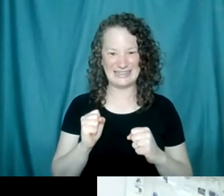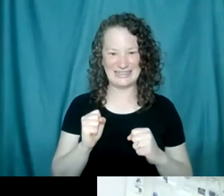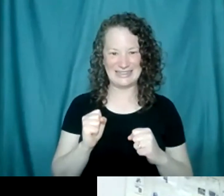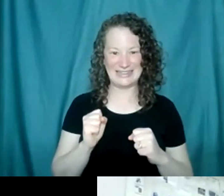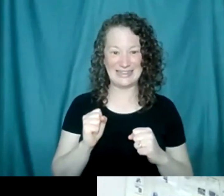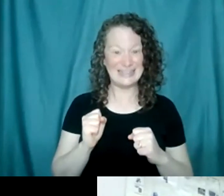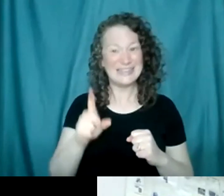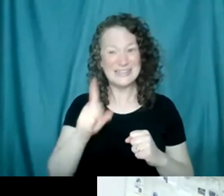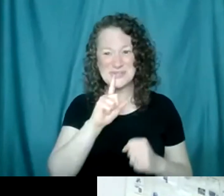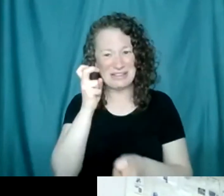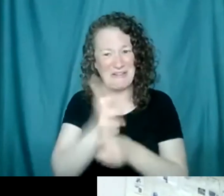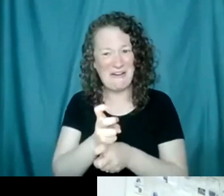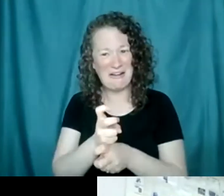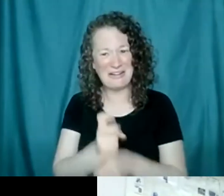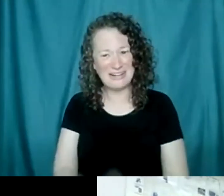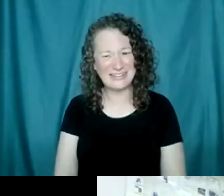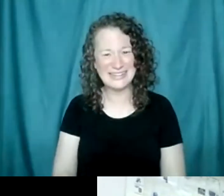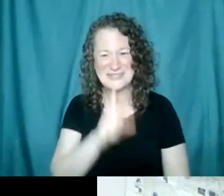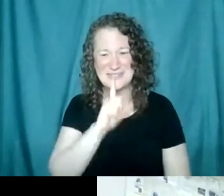This is actually really hard, y'all.